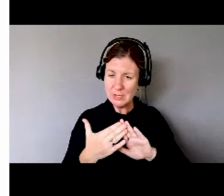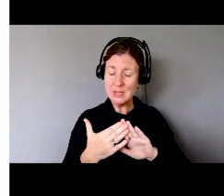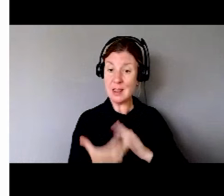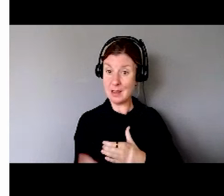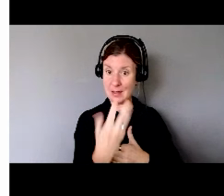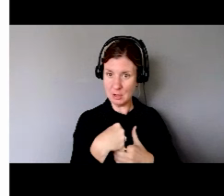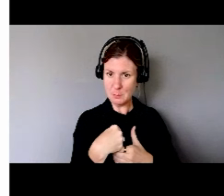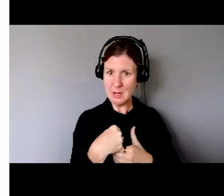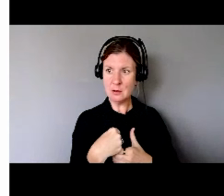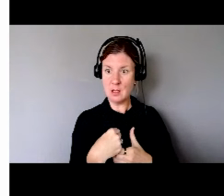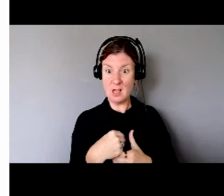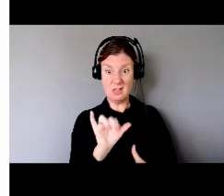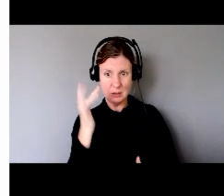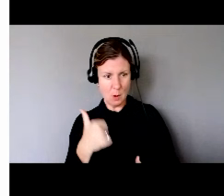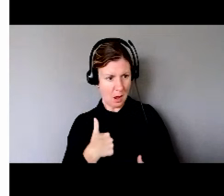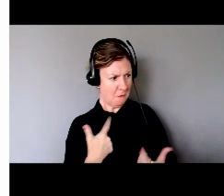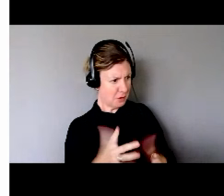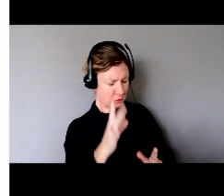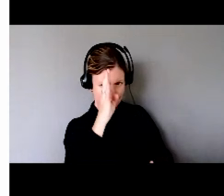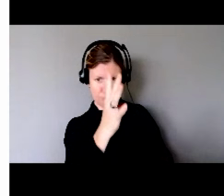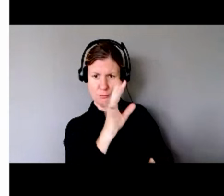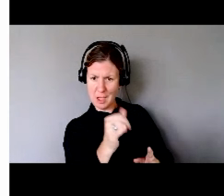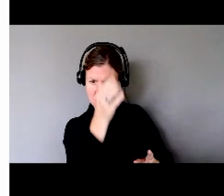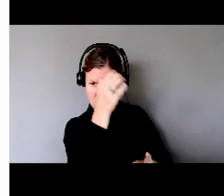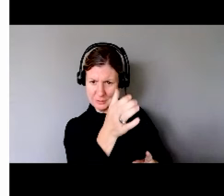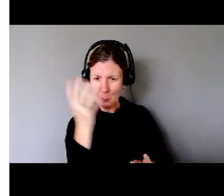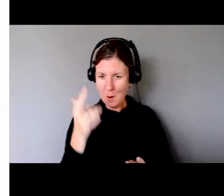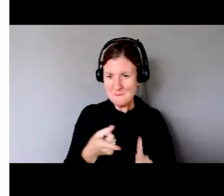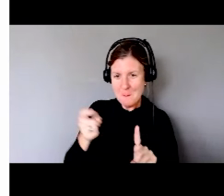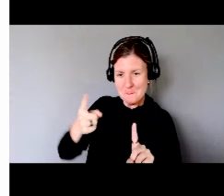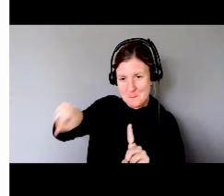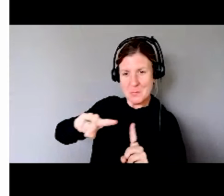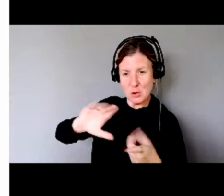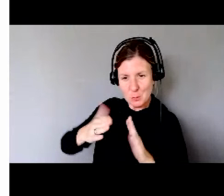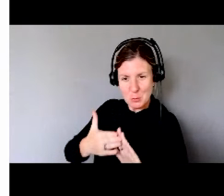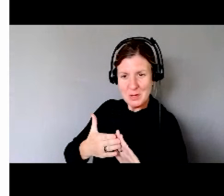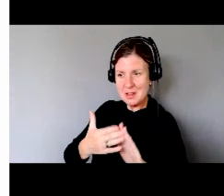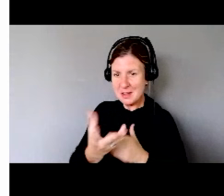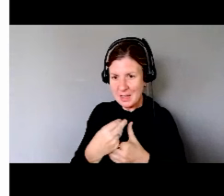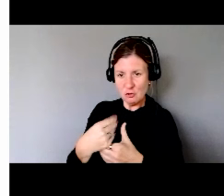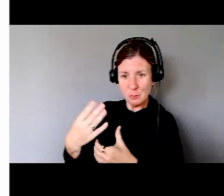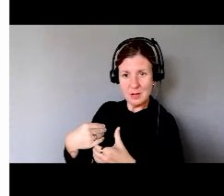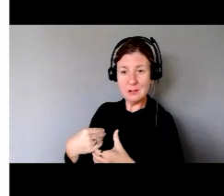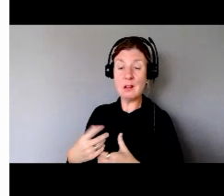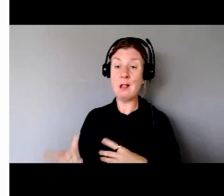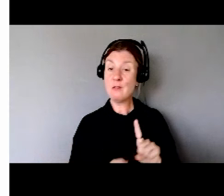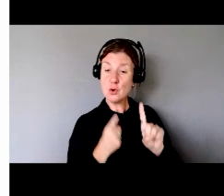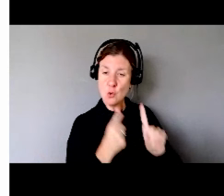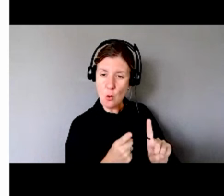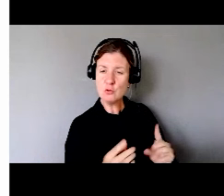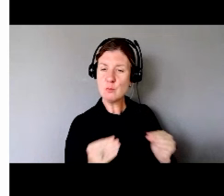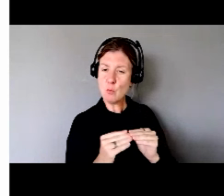the artwork concept is developed, with experience creating ambitious,